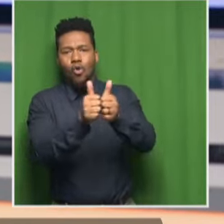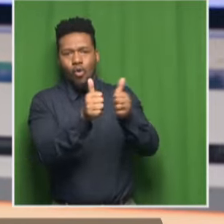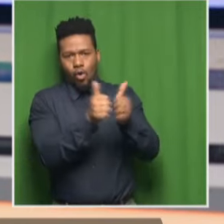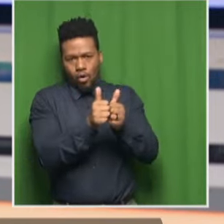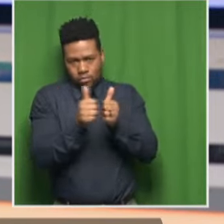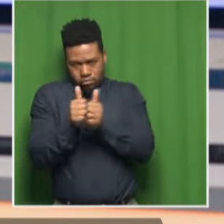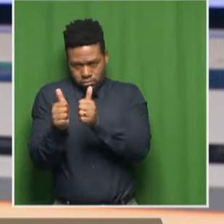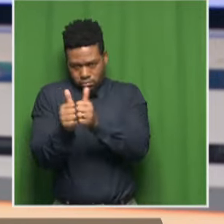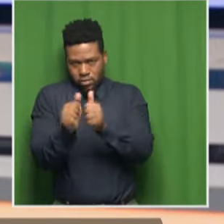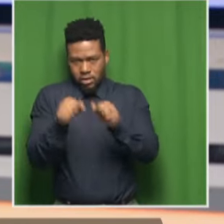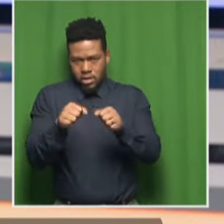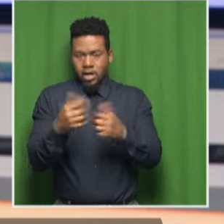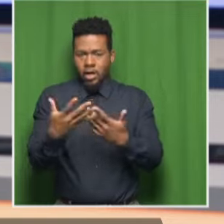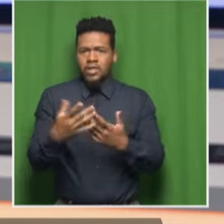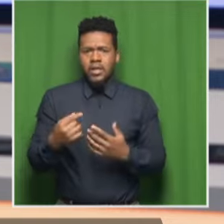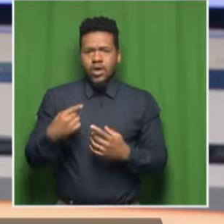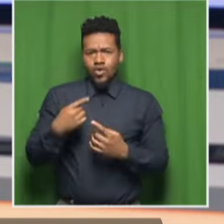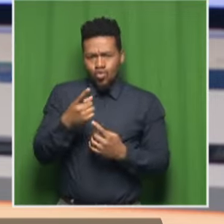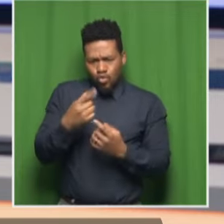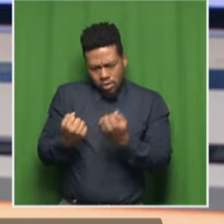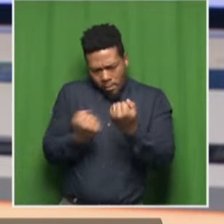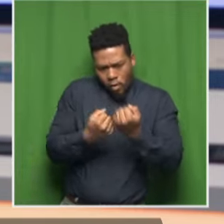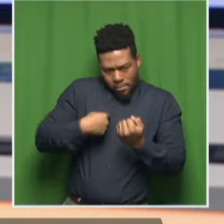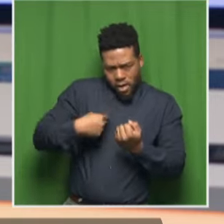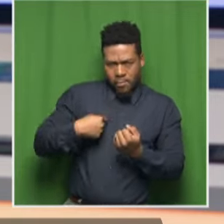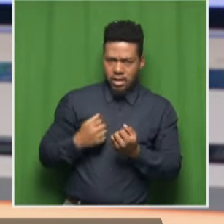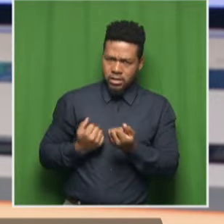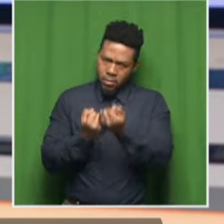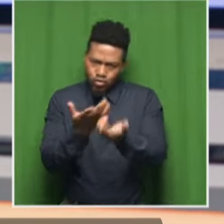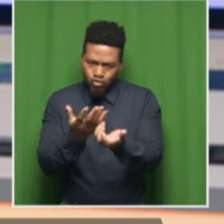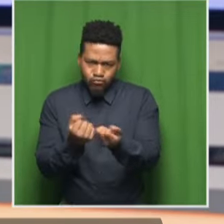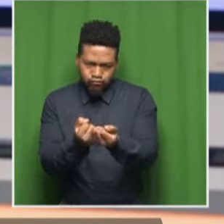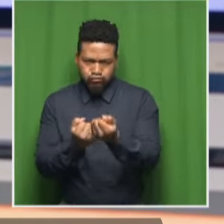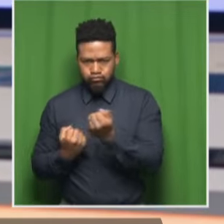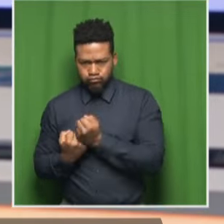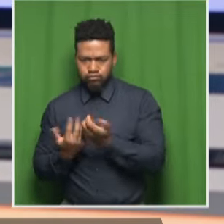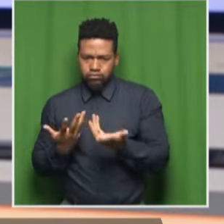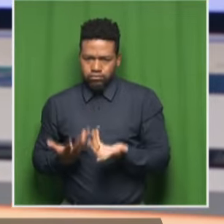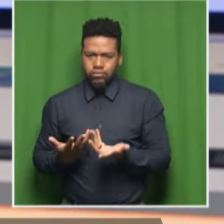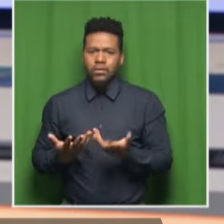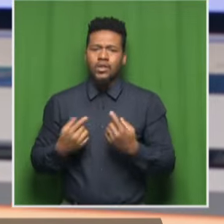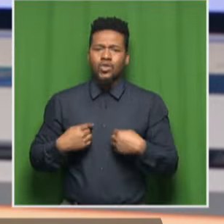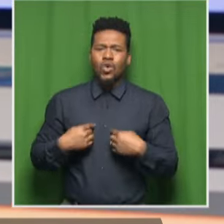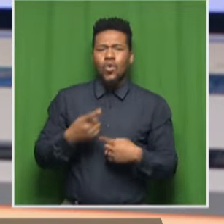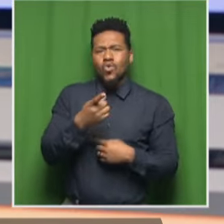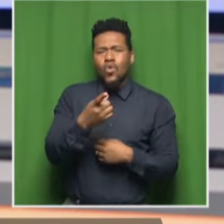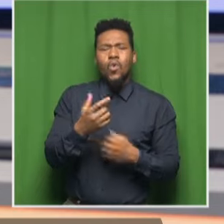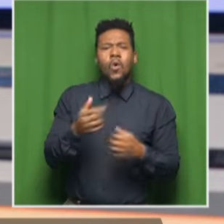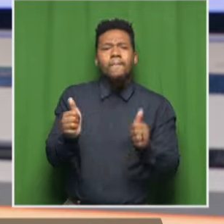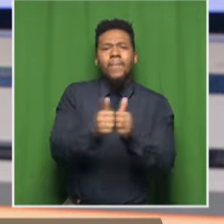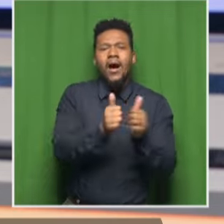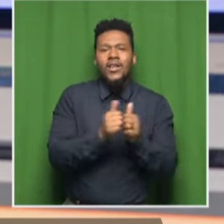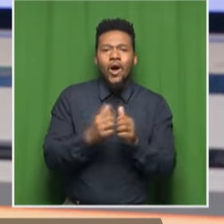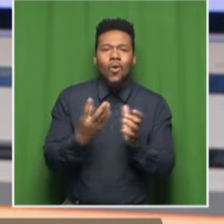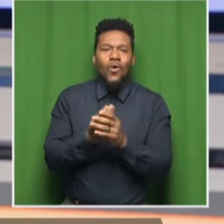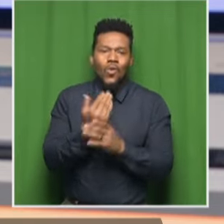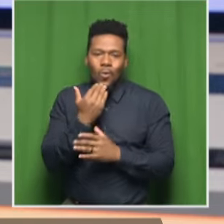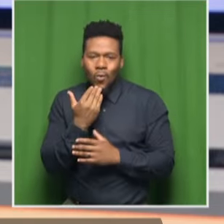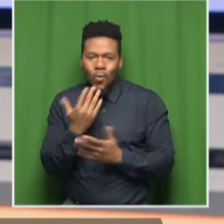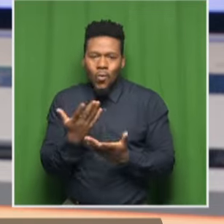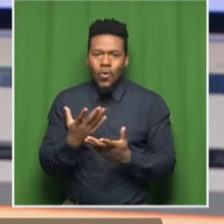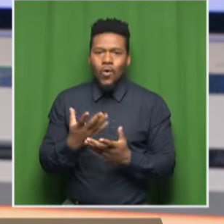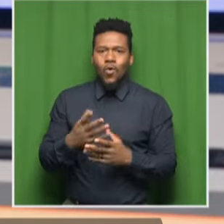your back, you have my back, right? I mean, what collaborations would have resulted on other fronts because of this app? I mean, I can imagine there's so much more that